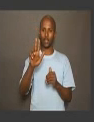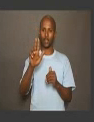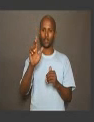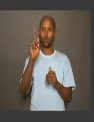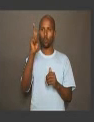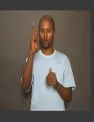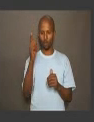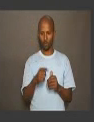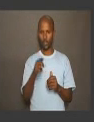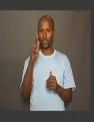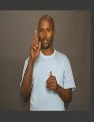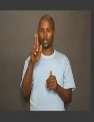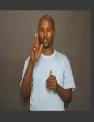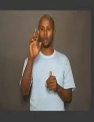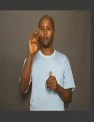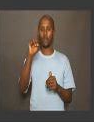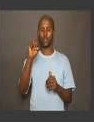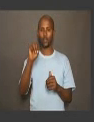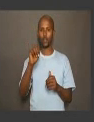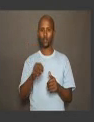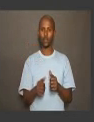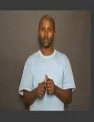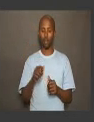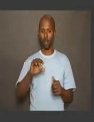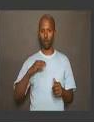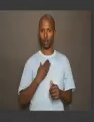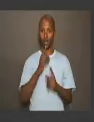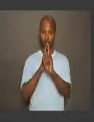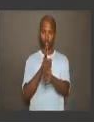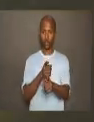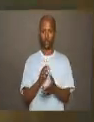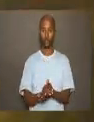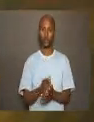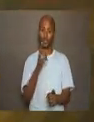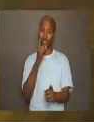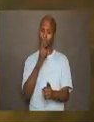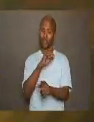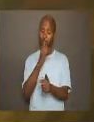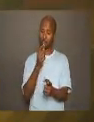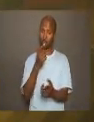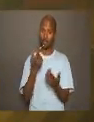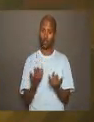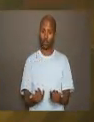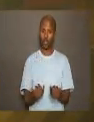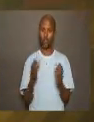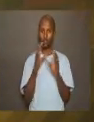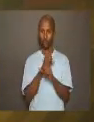163 1/3 meters, which is our answer. That is all for